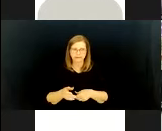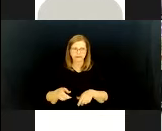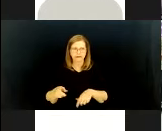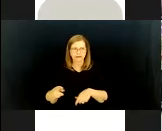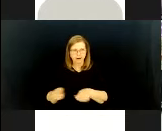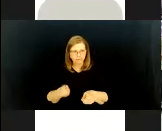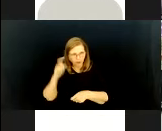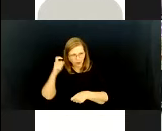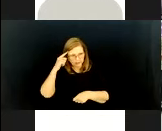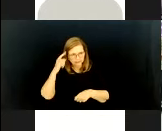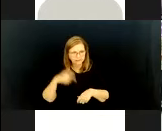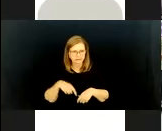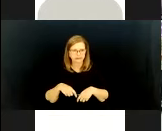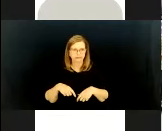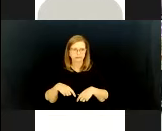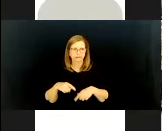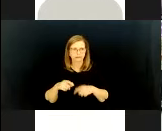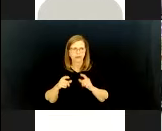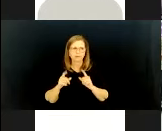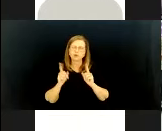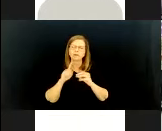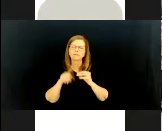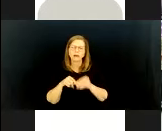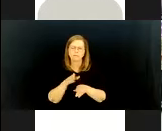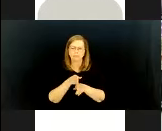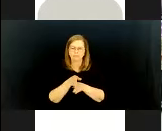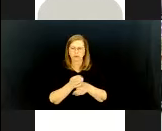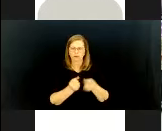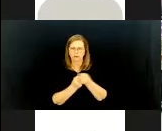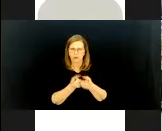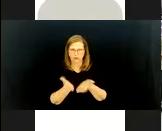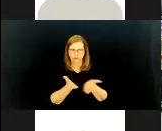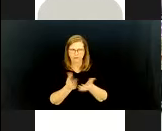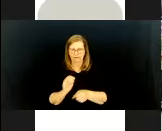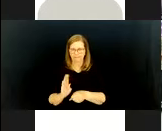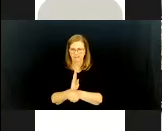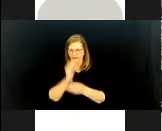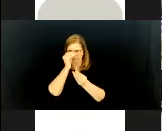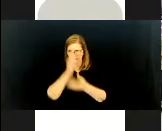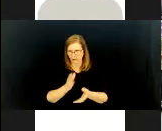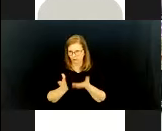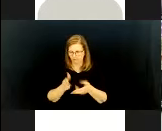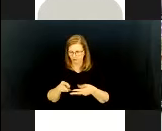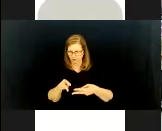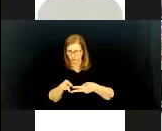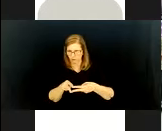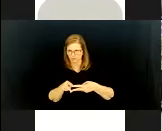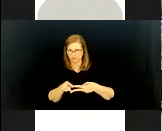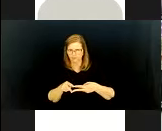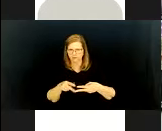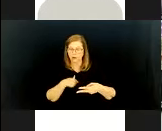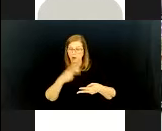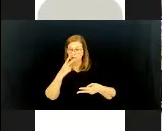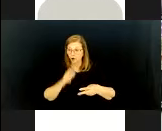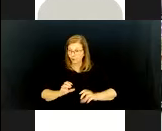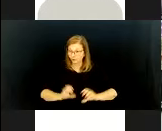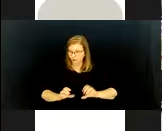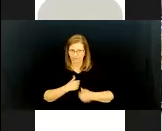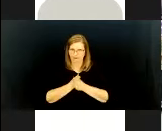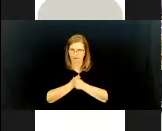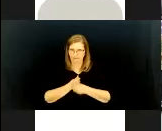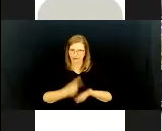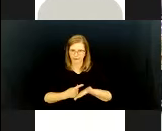two were that professional support services and business information management. So you can, I saw in the chat, I love the discussions